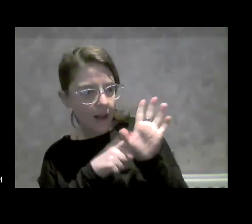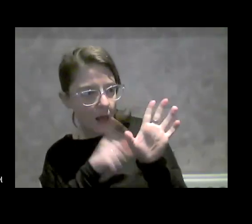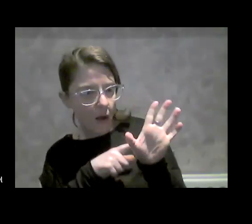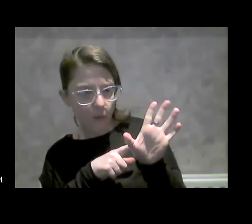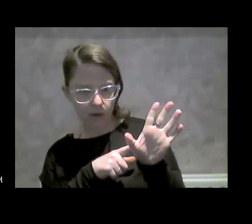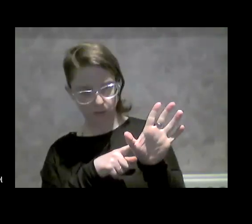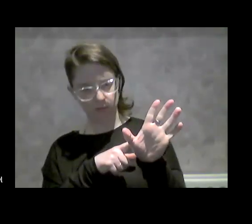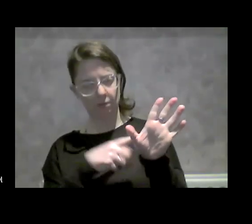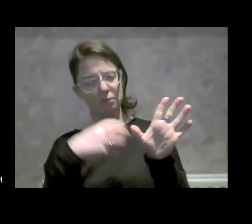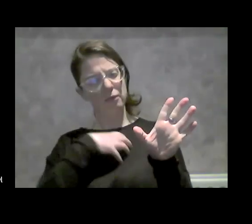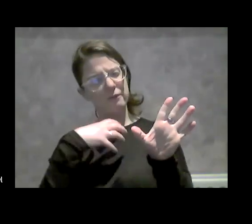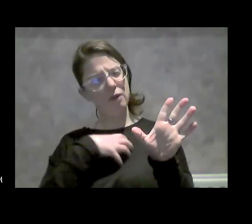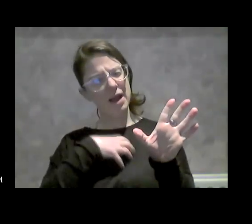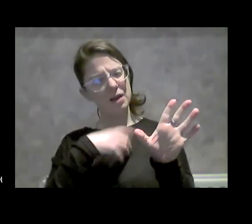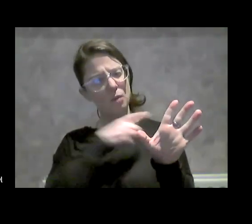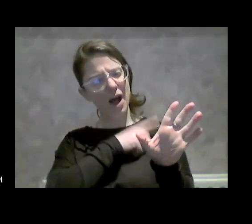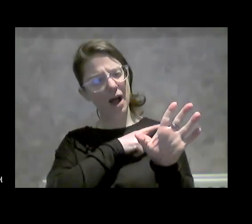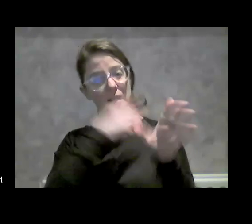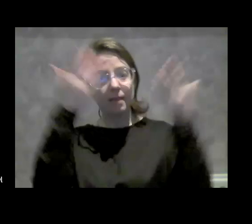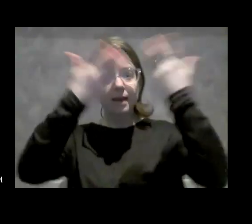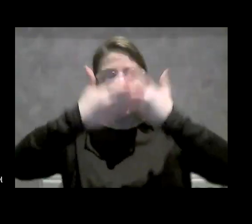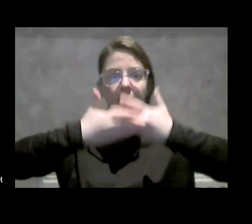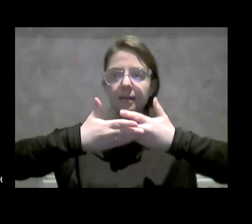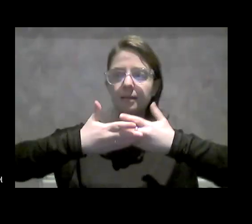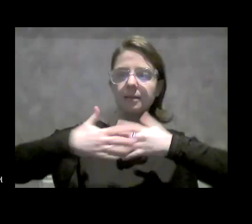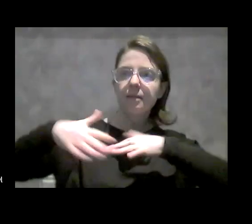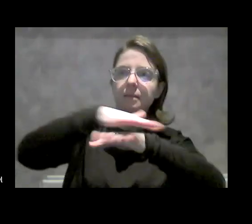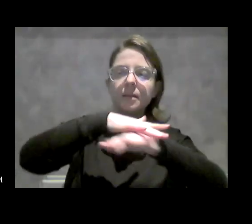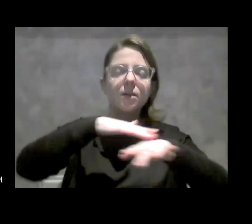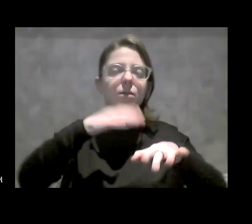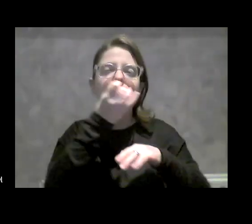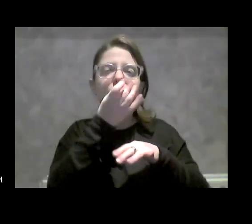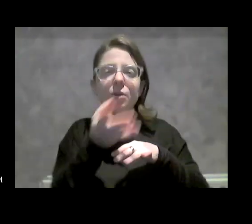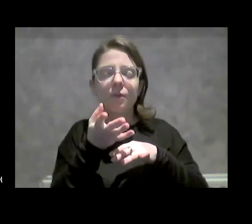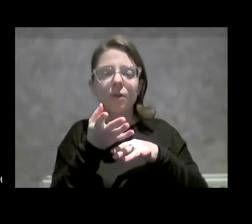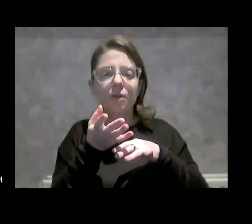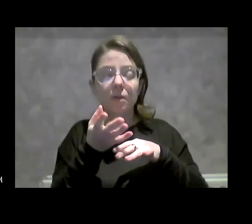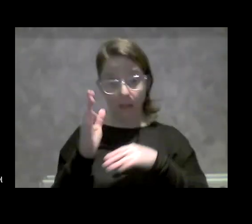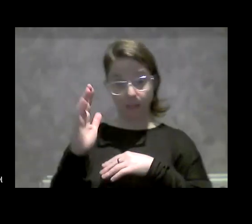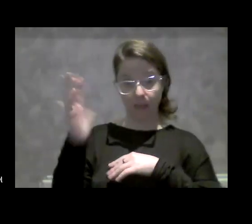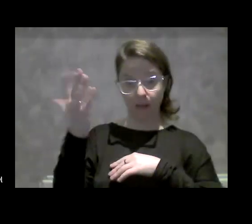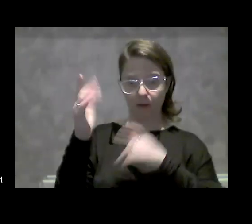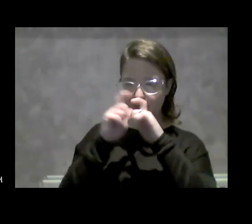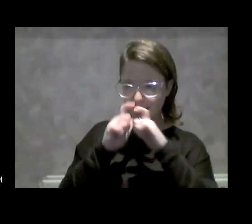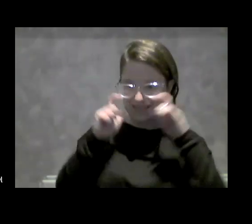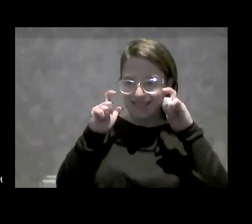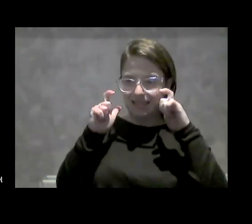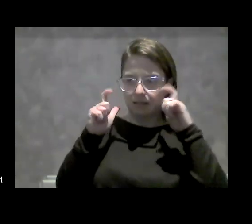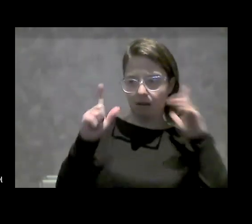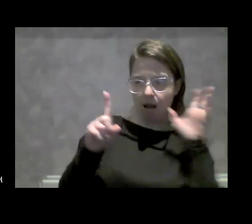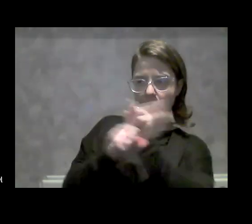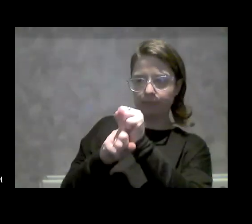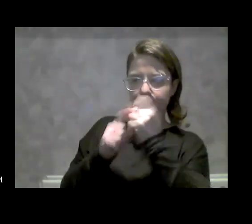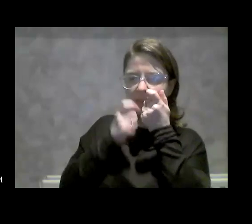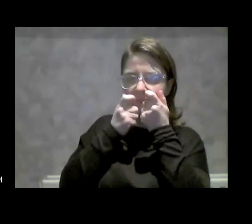be afraid of the dark when the night is so beautiful? When she bared her teeth in the mirror, he almost wished to see